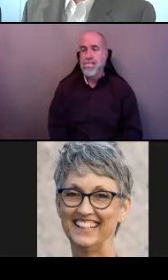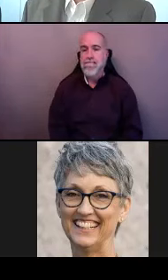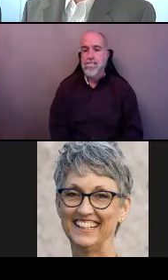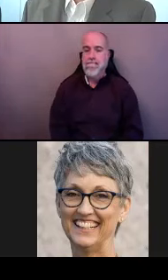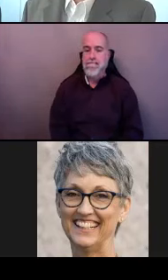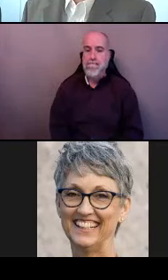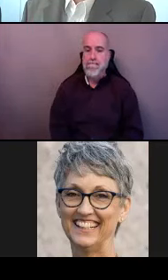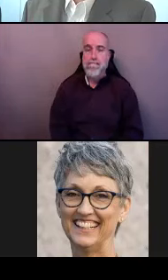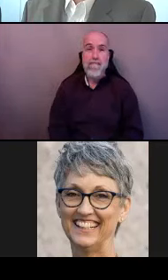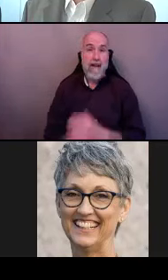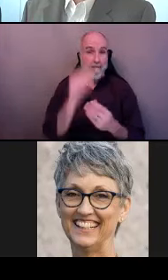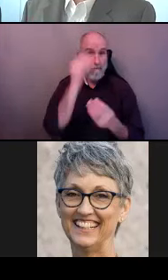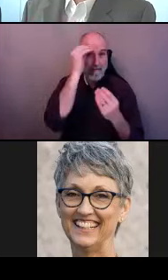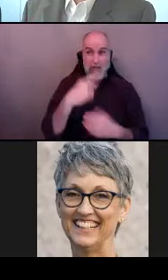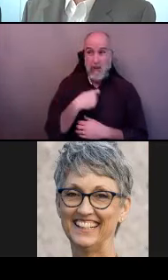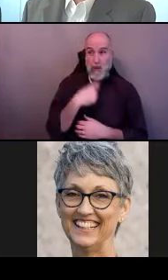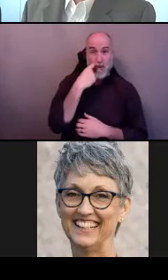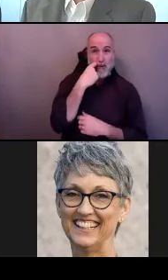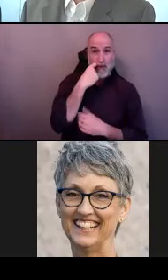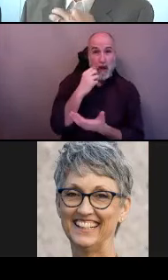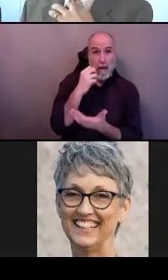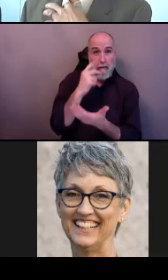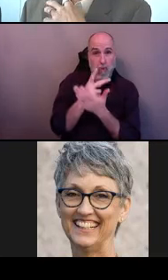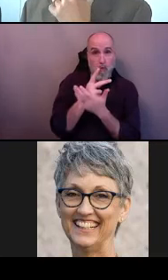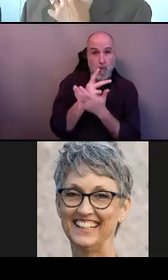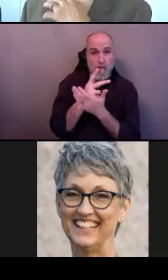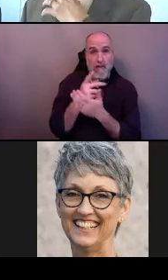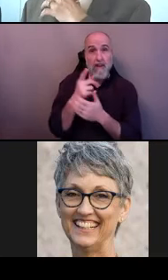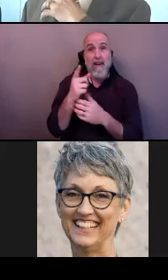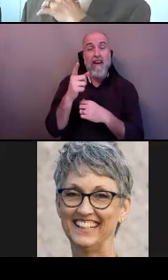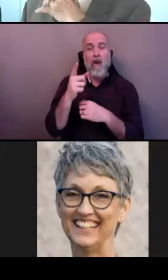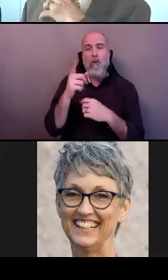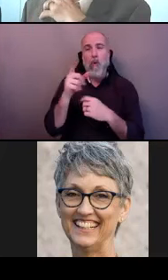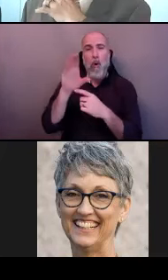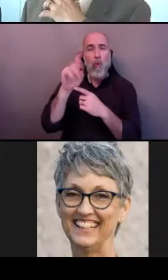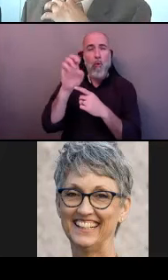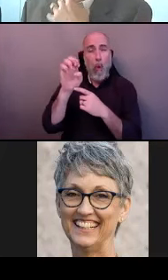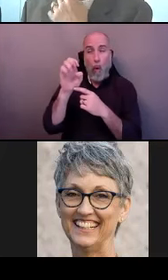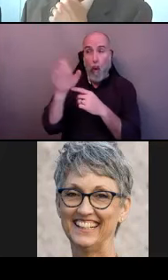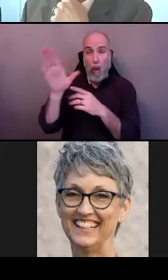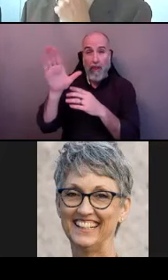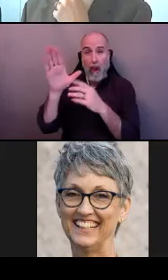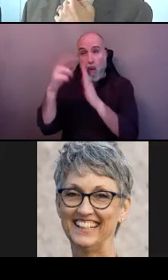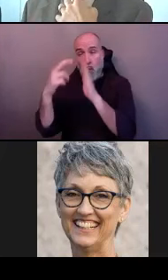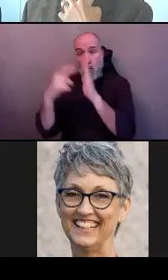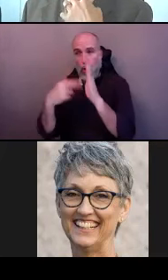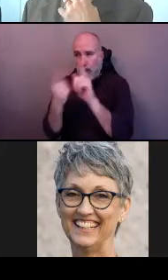As an FYI, we just have an approved threshold detail. So we issued a code interpretation in 2013